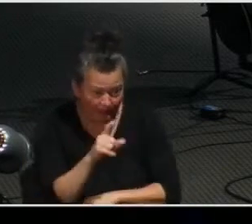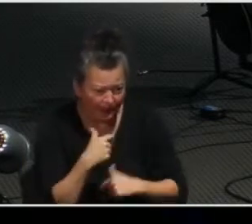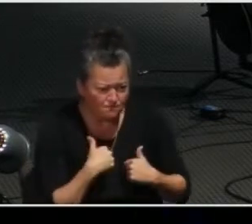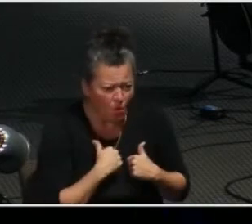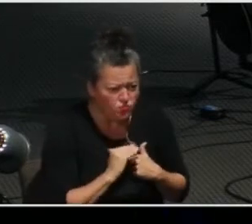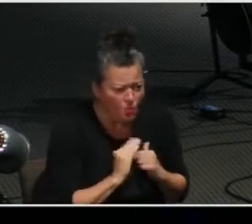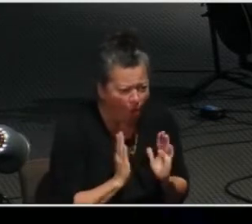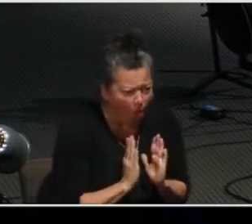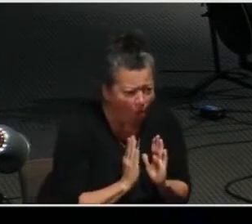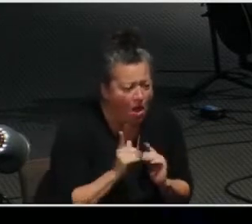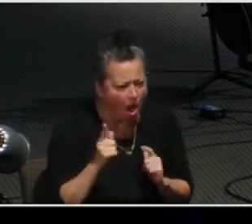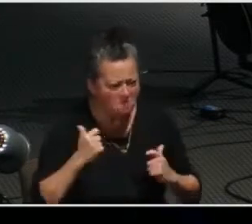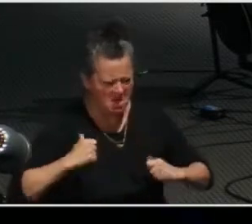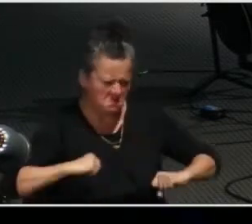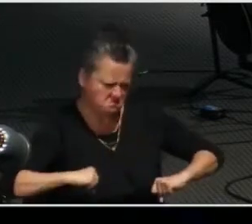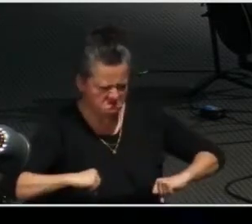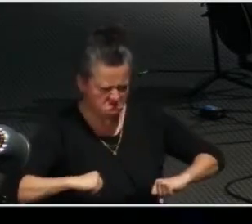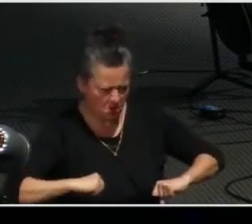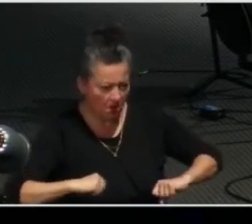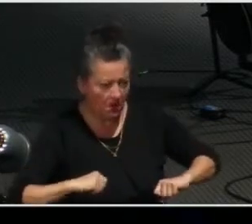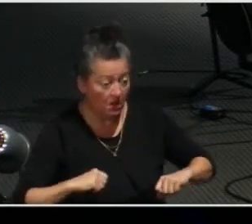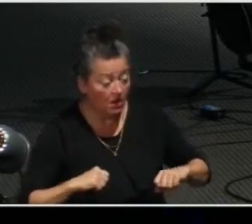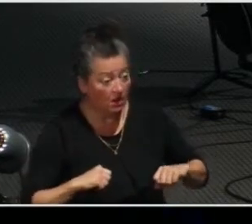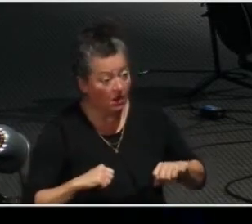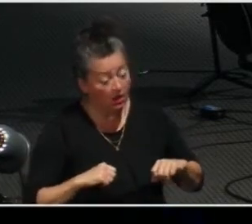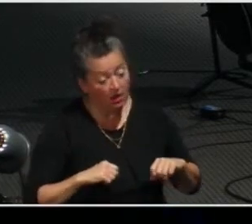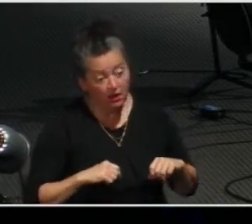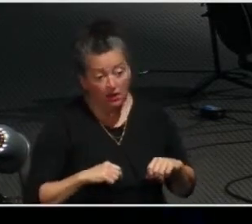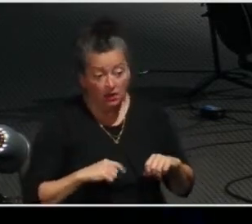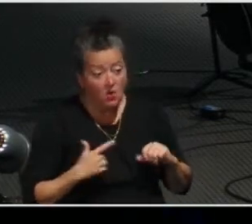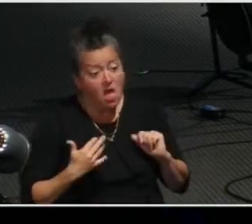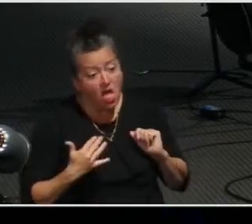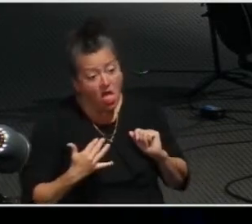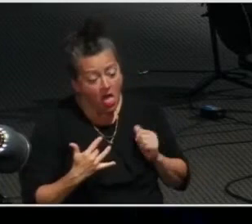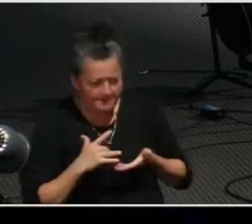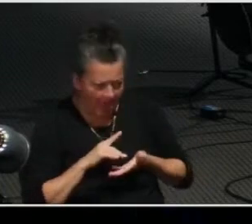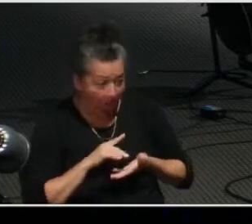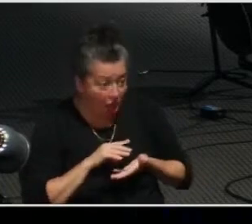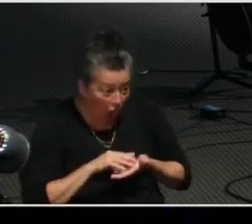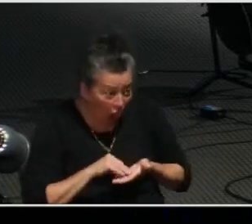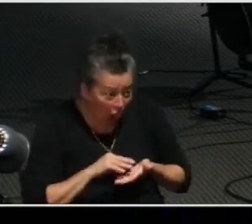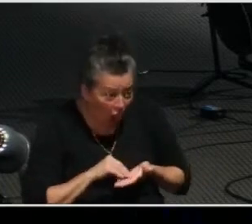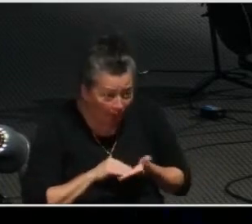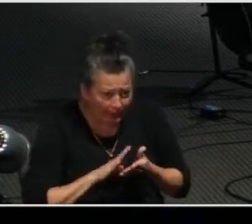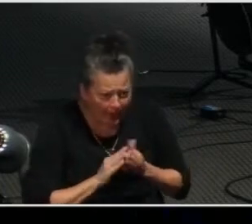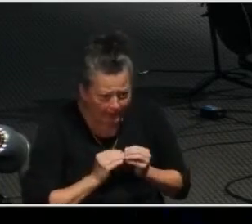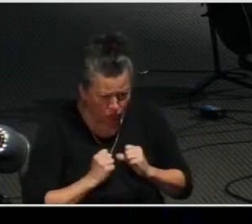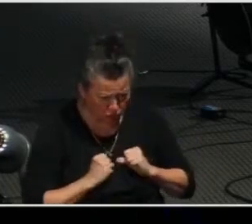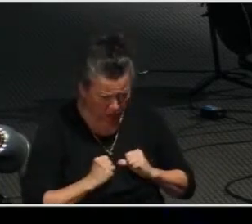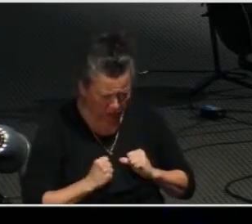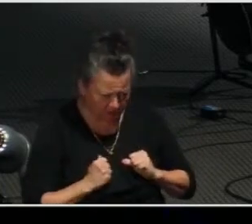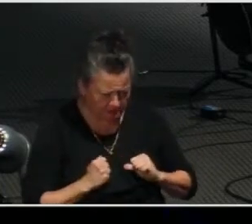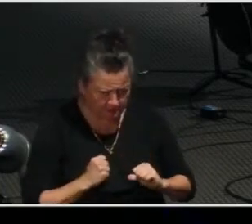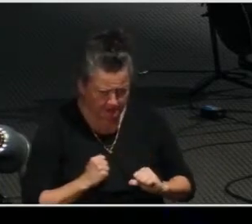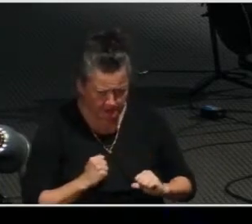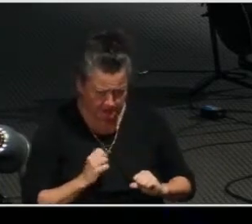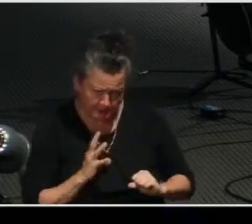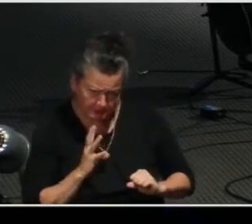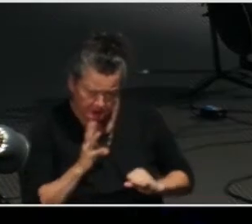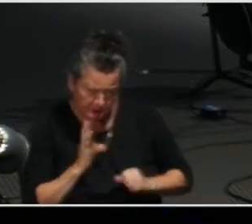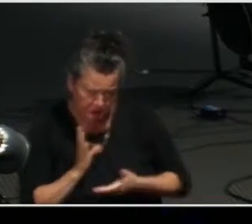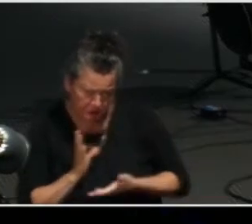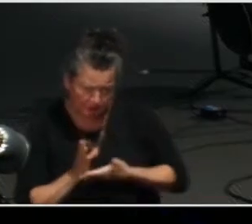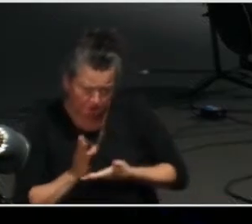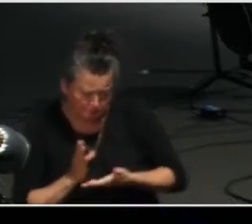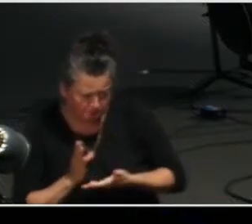slowly, I think, but surely, I began to learn ways and have courage to stand up to him a little